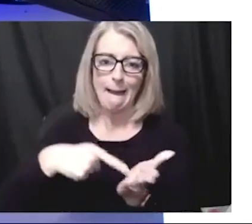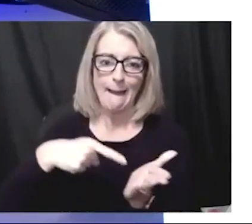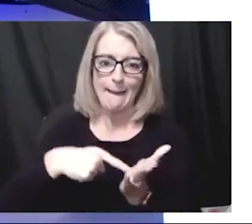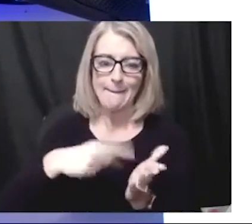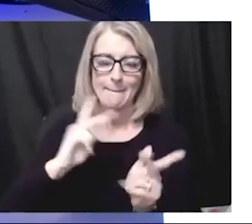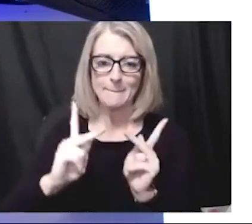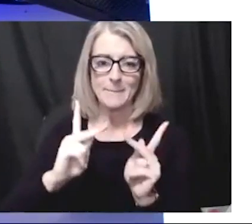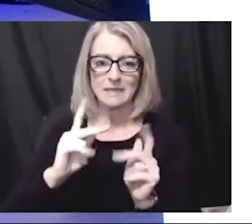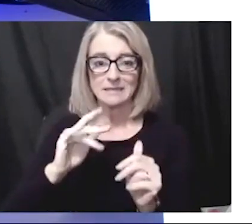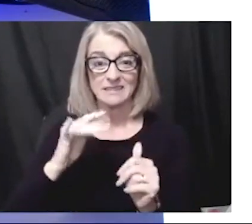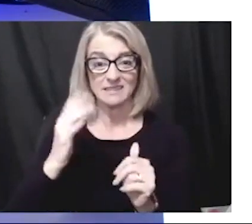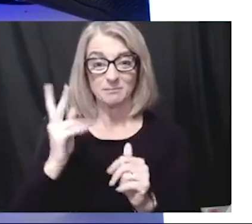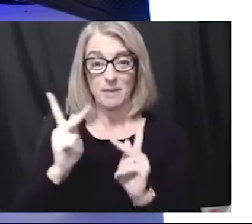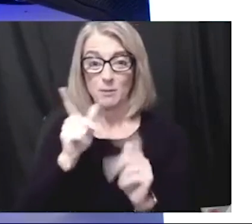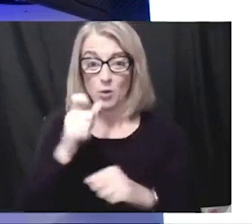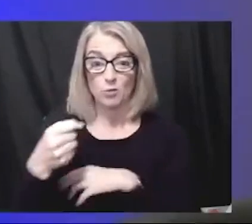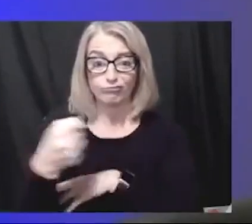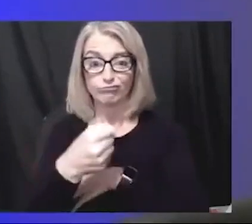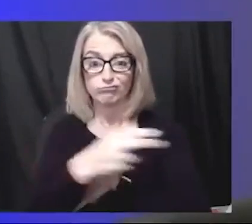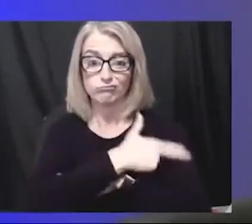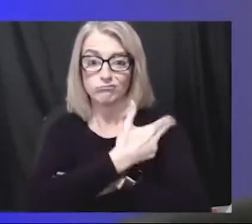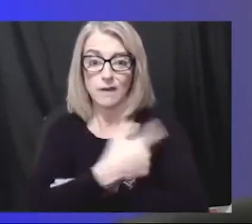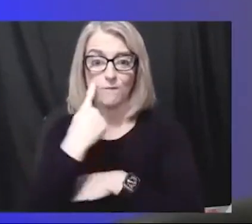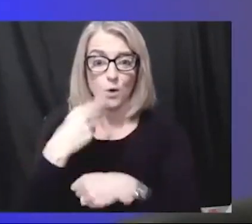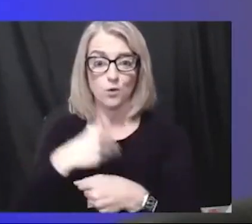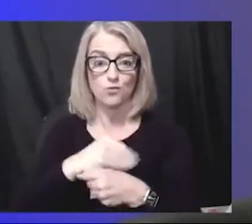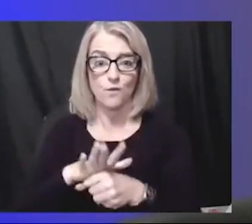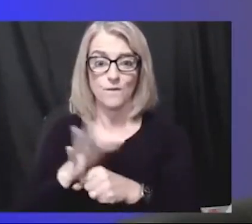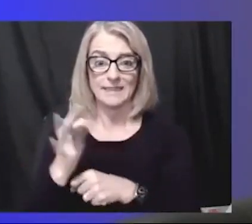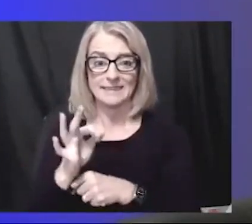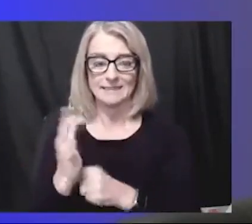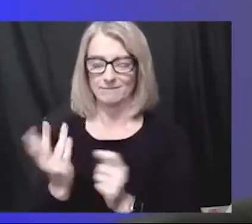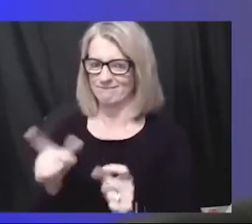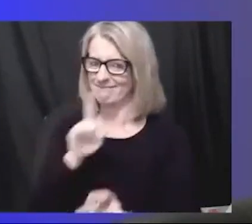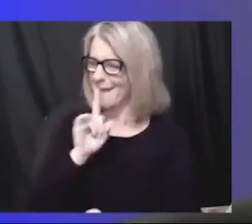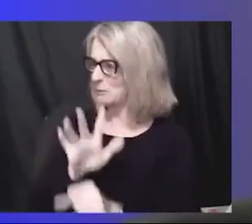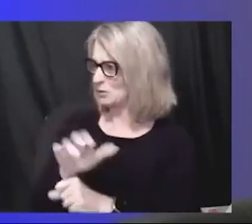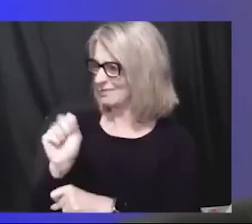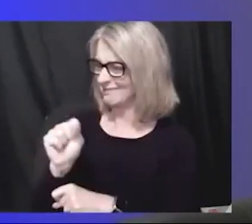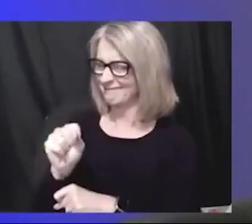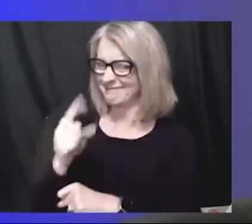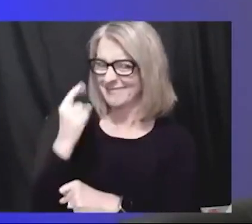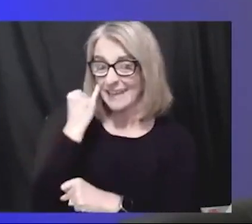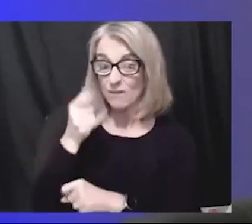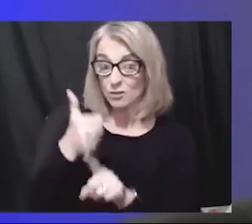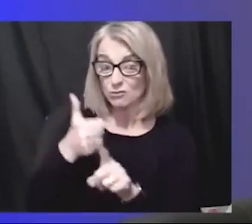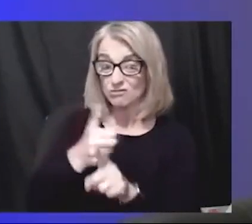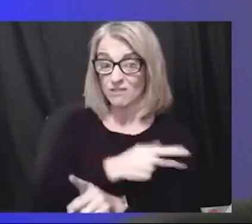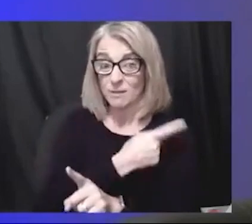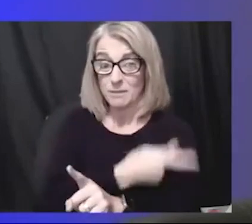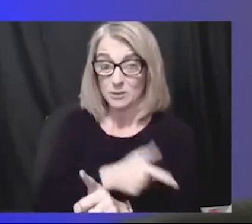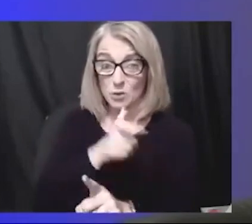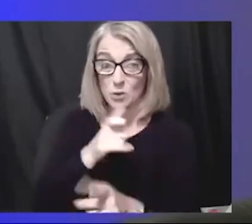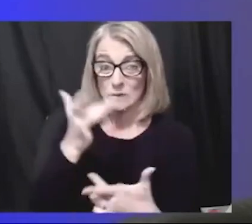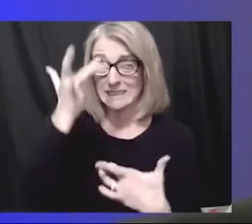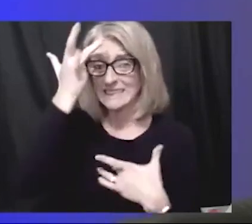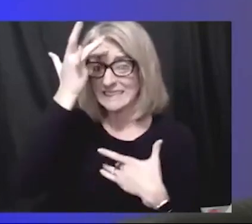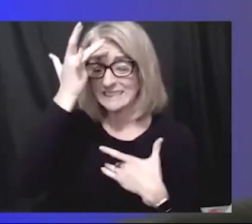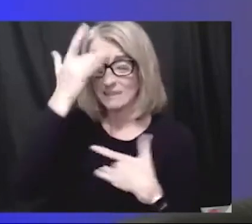COVID-19. Absolutely. And, again, if you are one of those patients that are that ill,